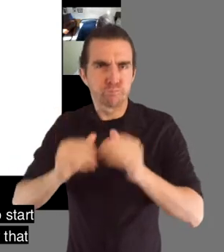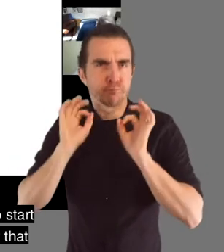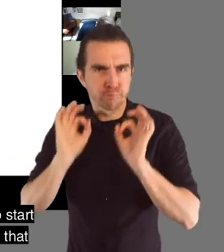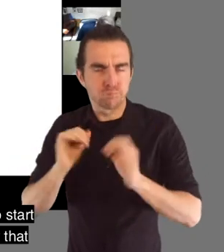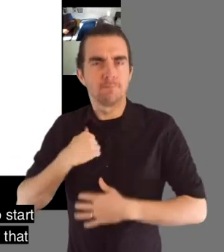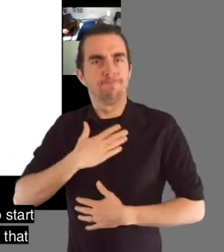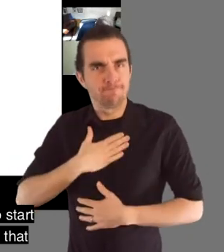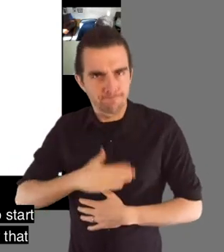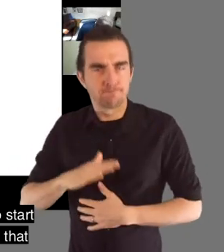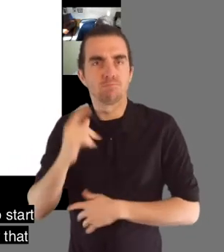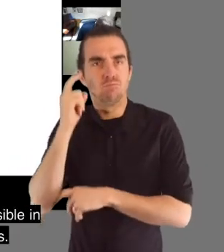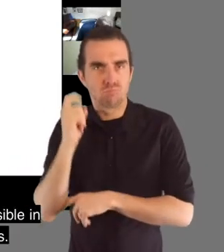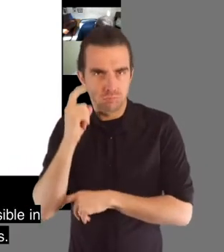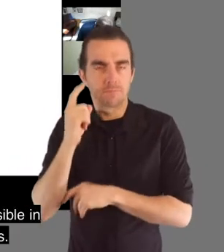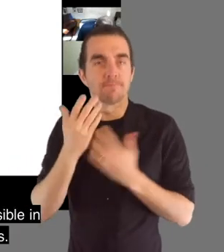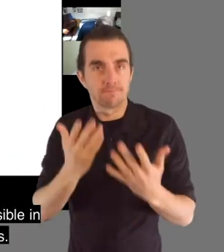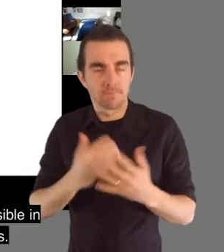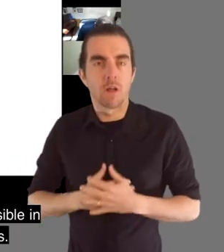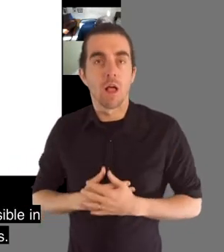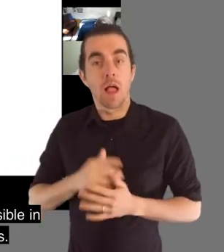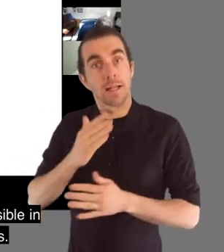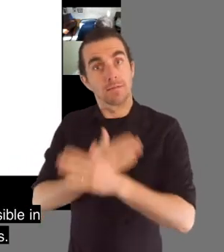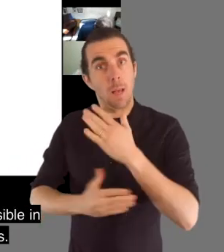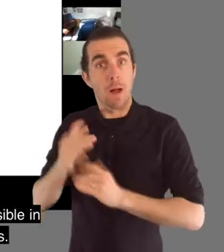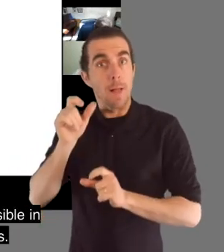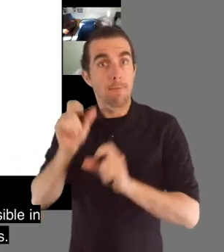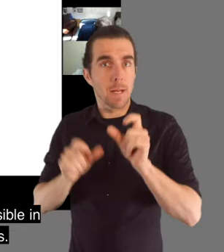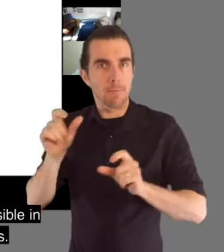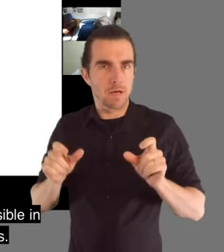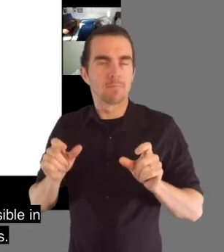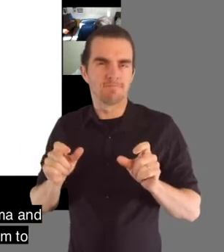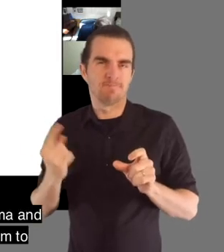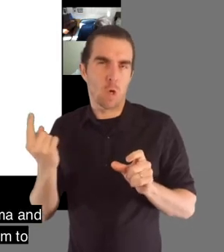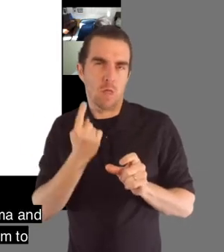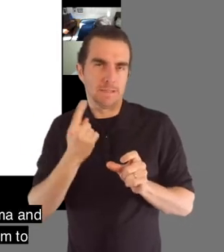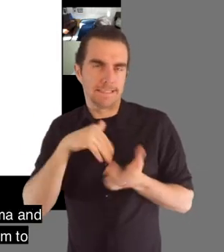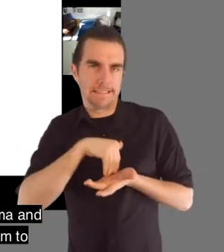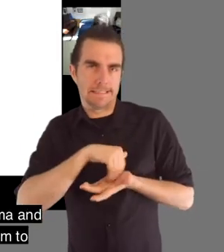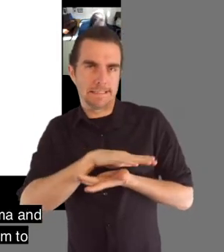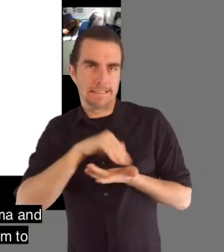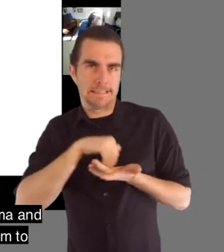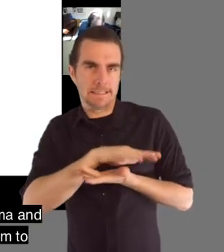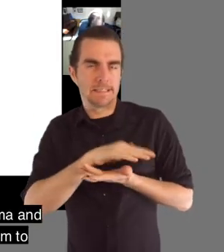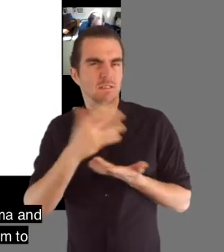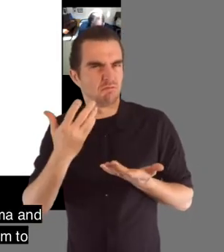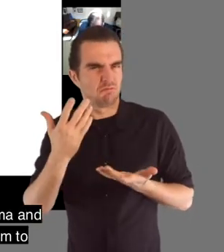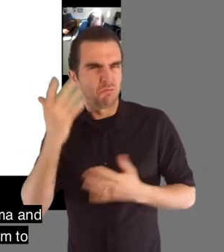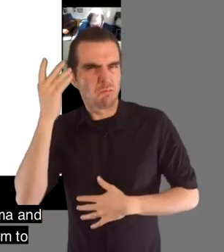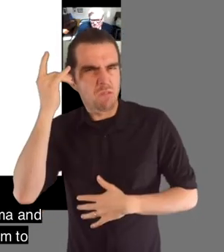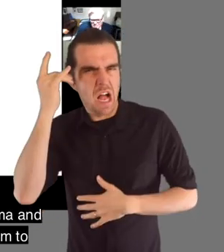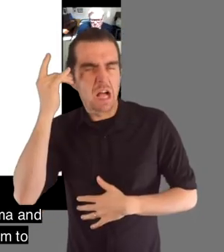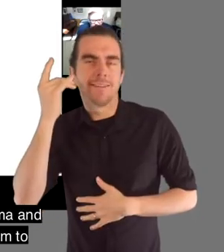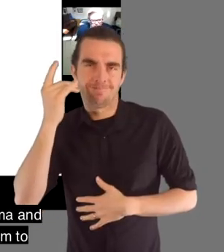the course and say that disabled people often remain invisible in mainstream laws and policies.